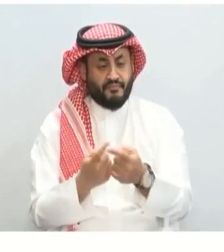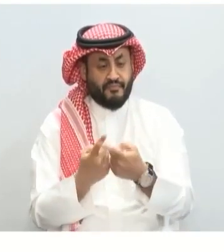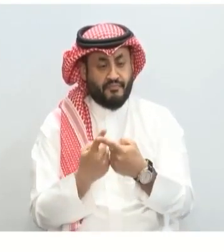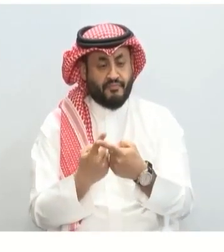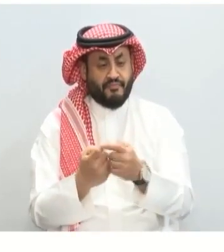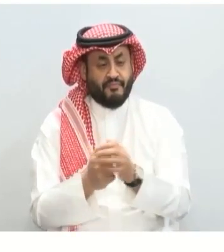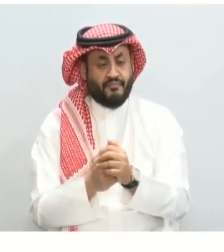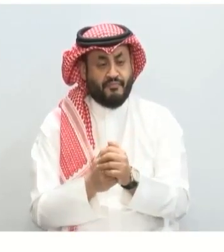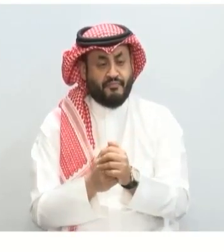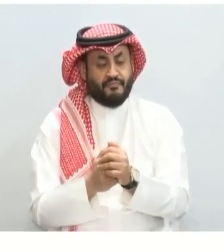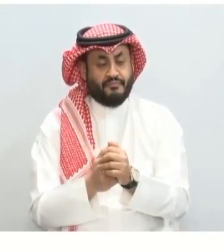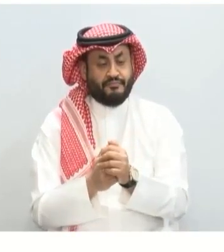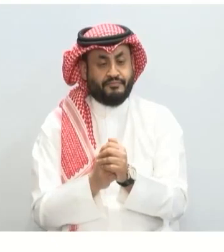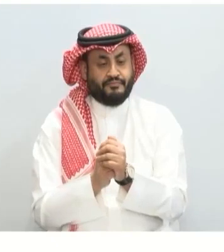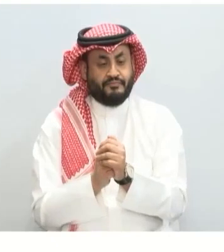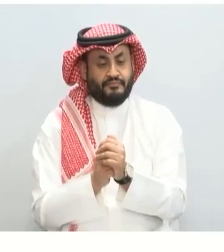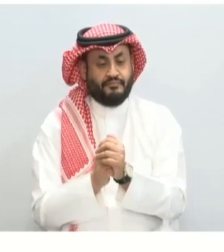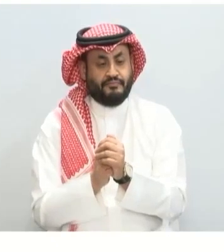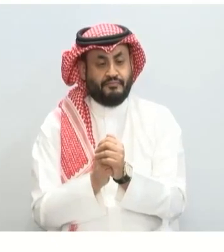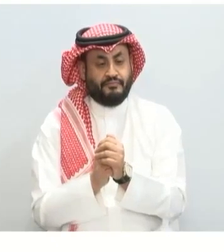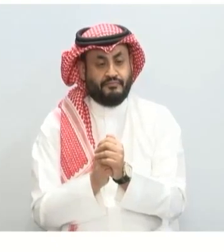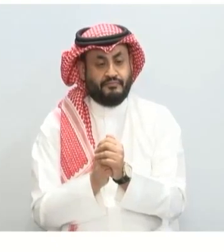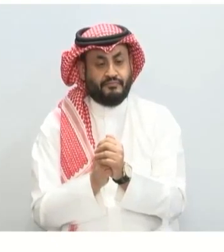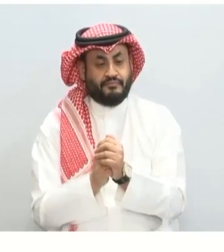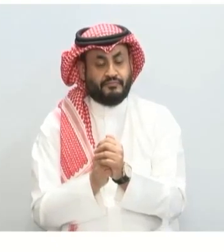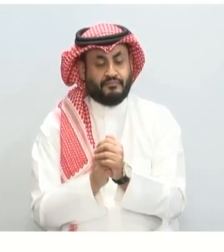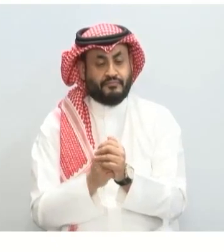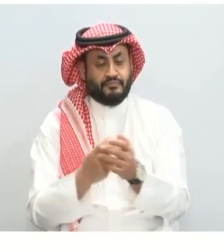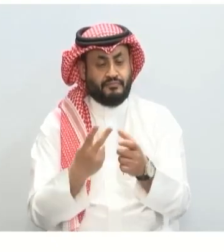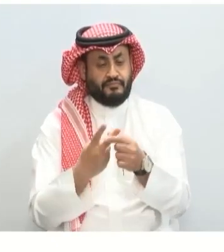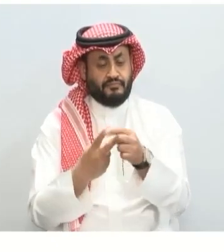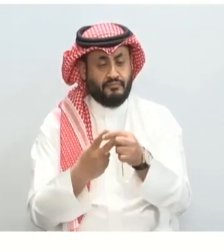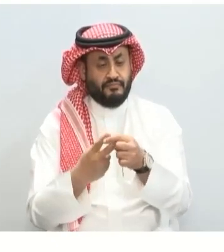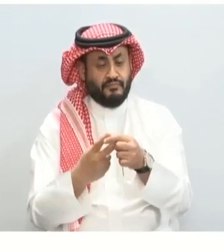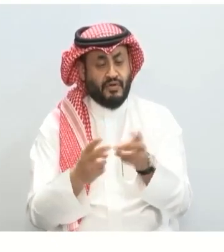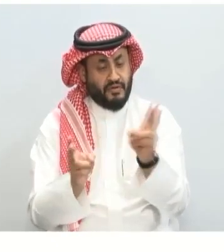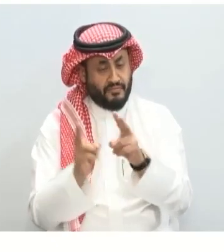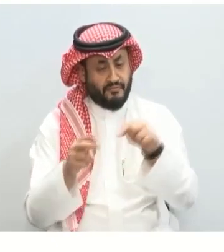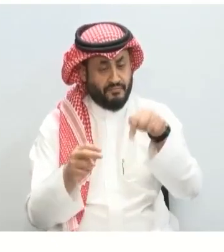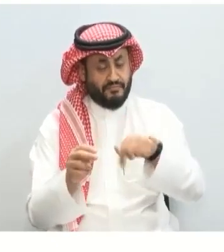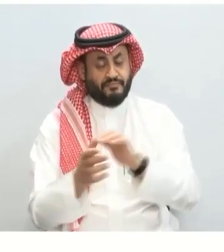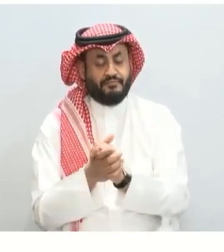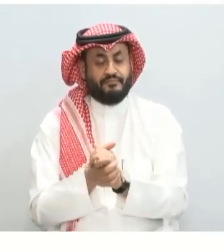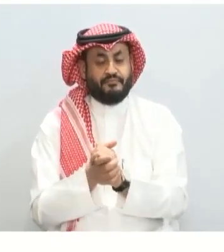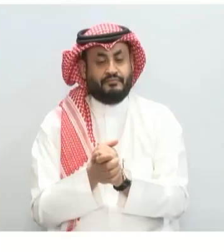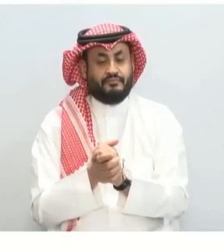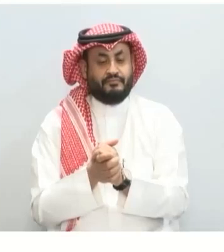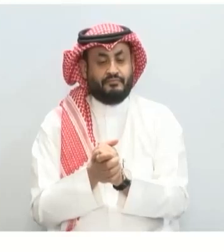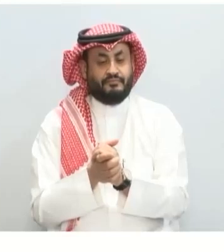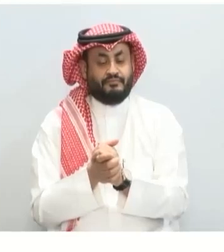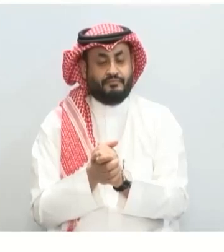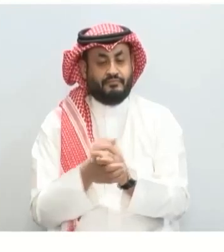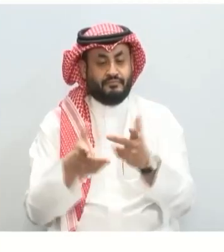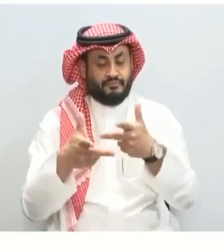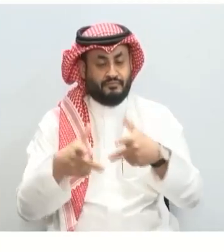And also, would you like, can I give you some more of the chicken. And